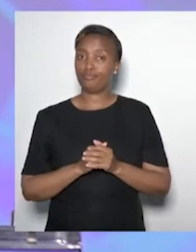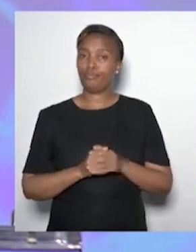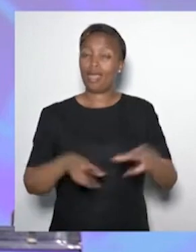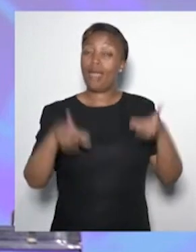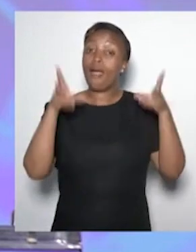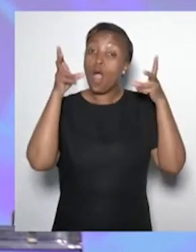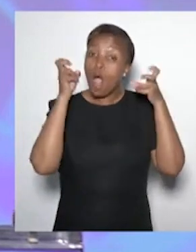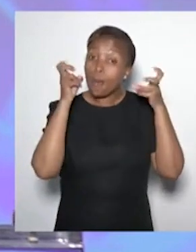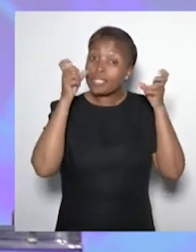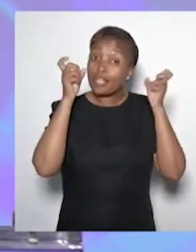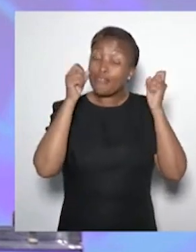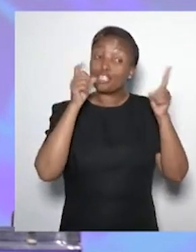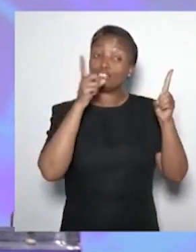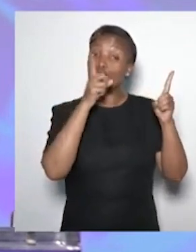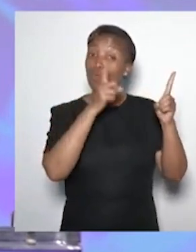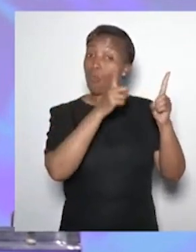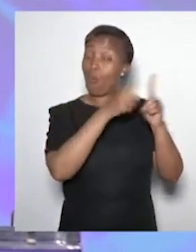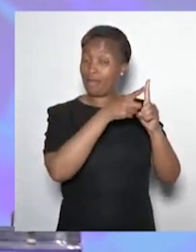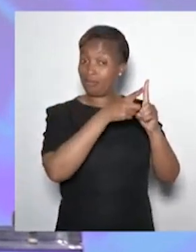Observation number 1